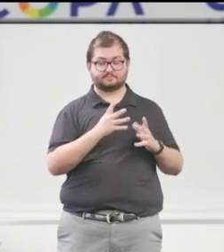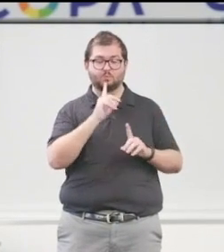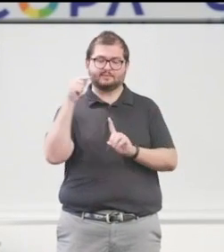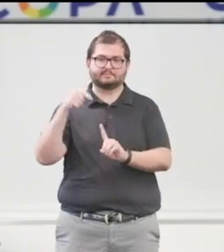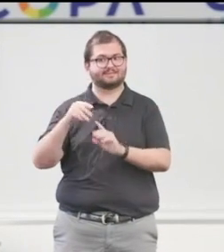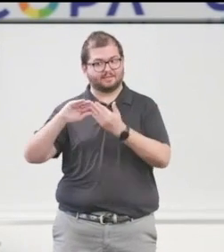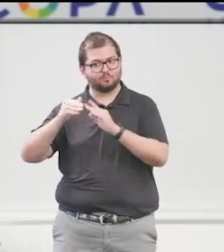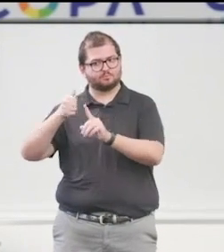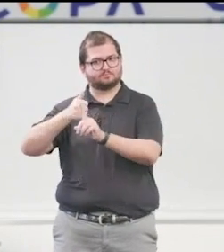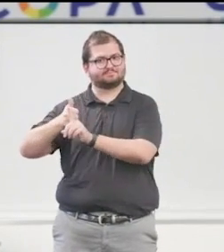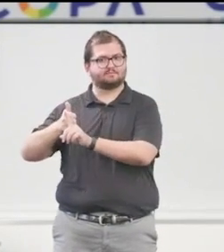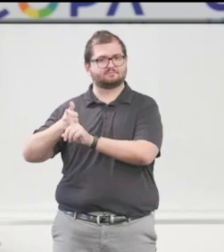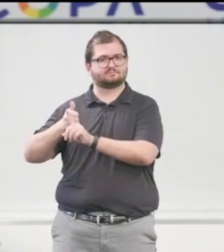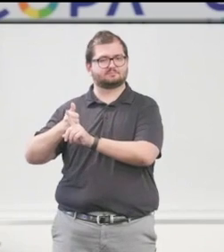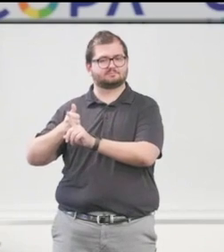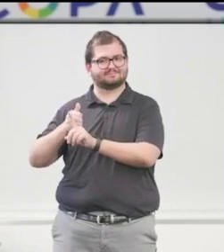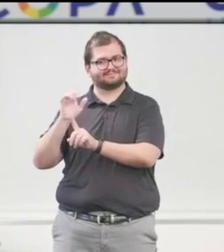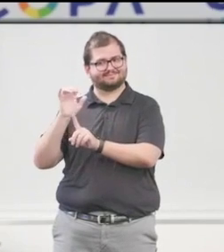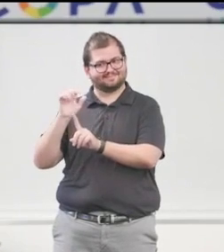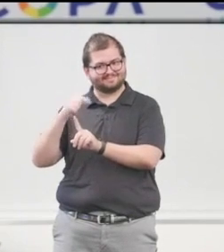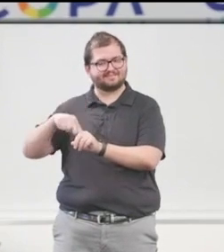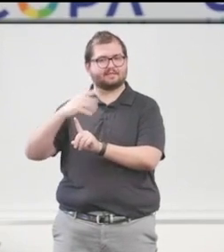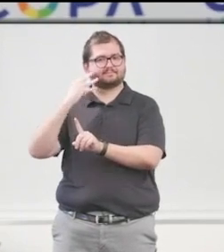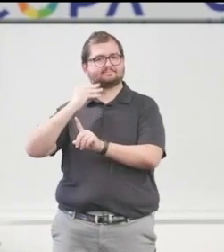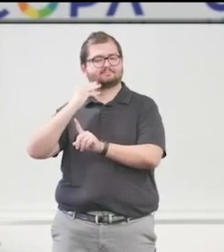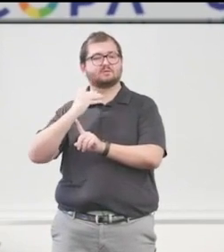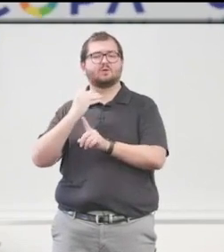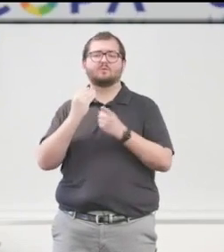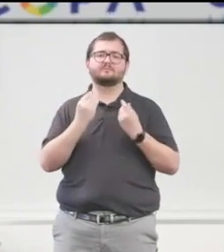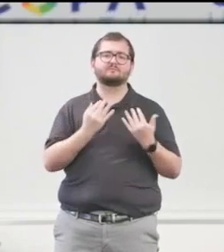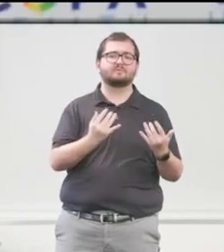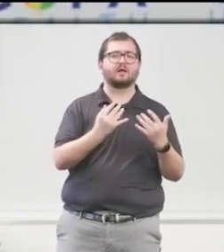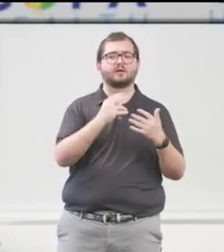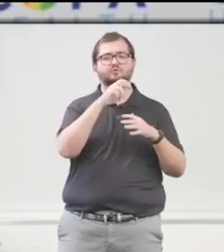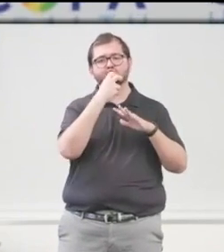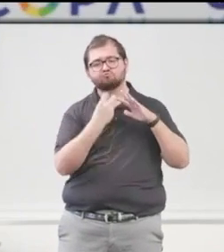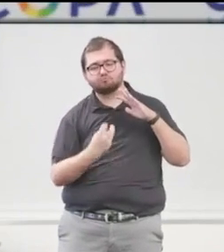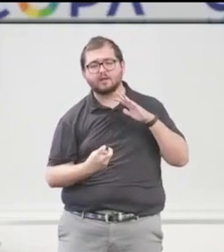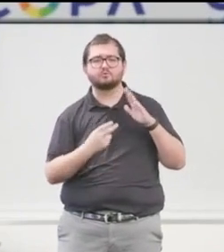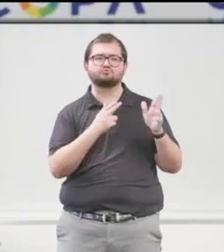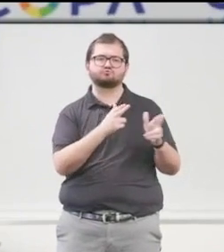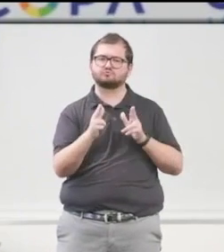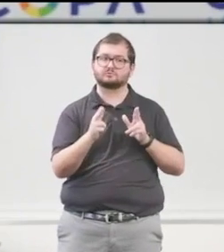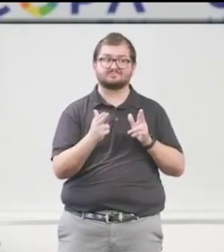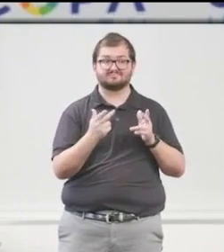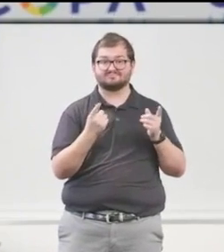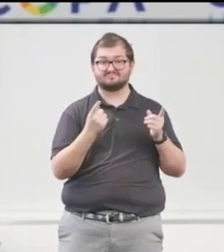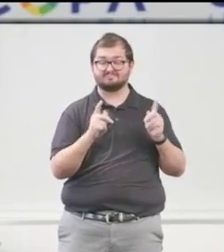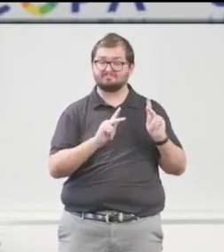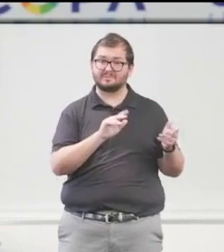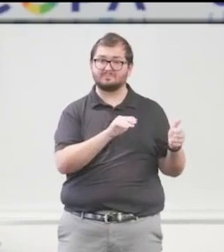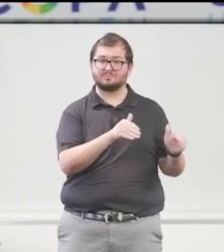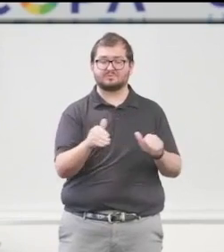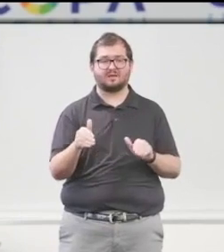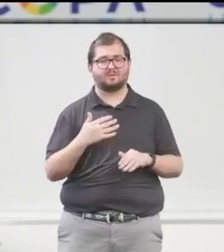it's impacted. When we have a loss of life as a result of fire, drowning, shootings, any of that, that's a big